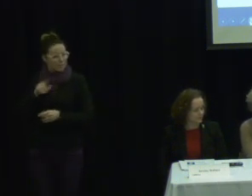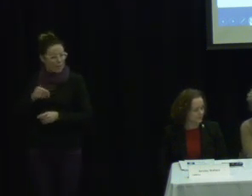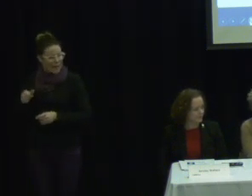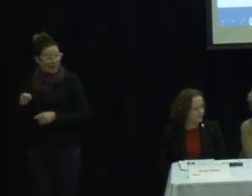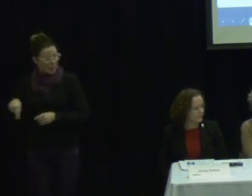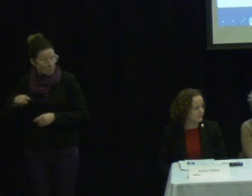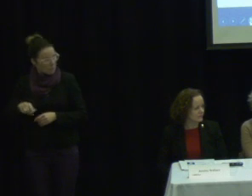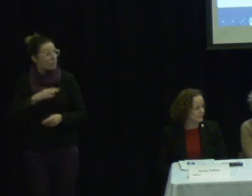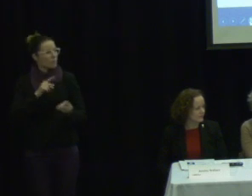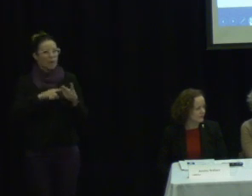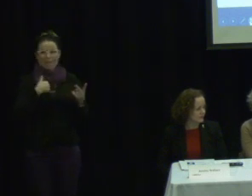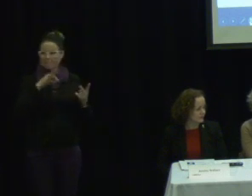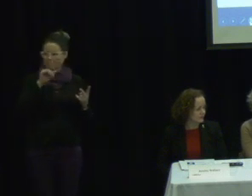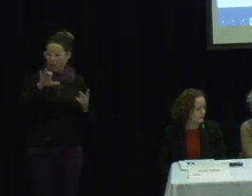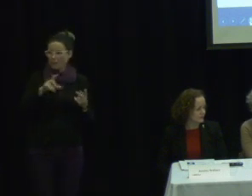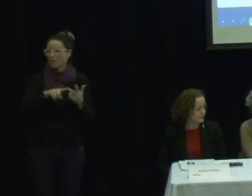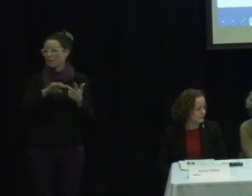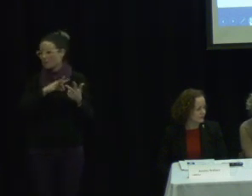faculty, we have staff.